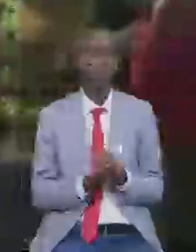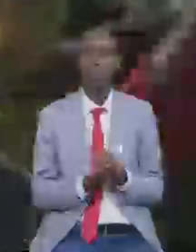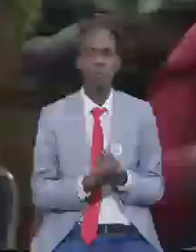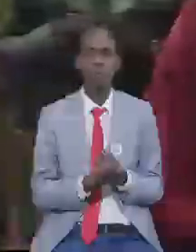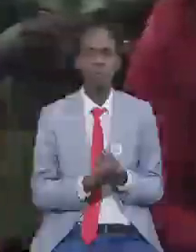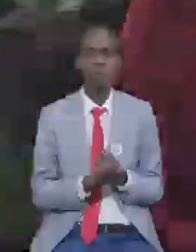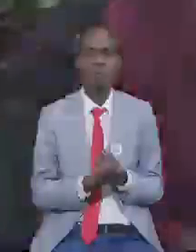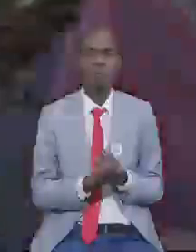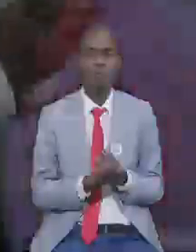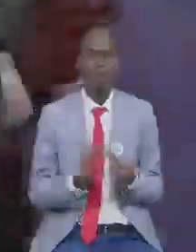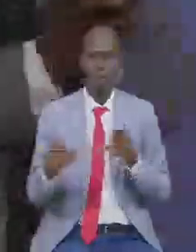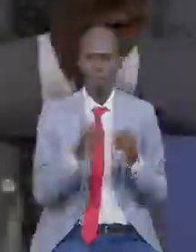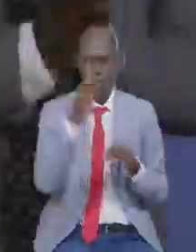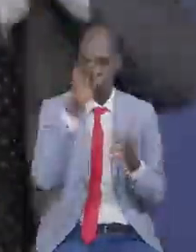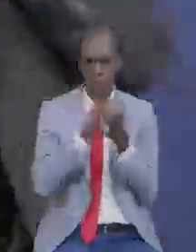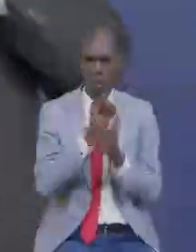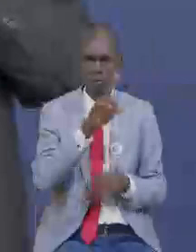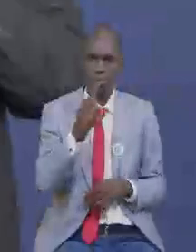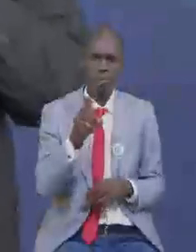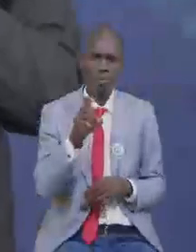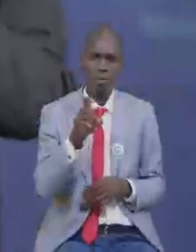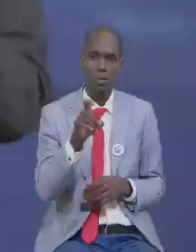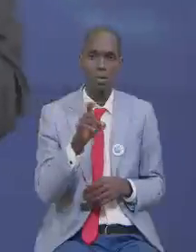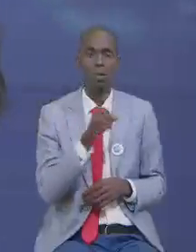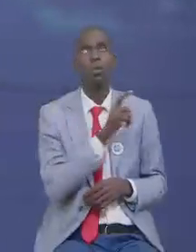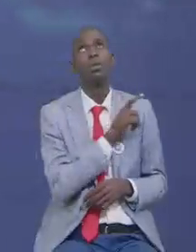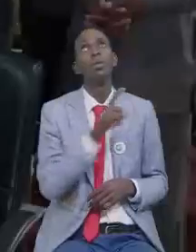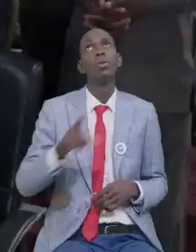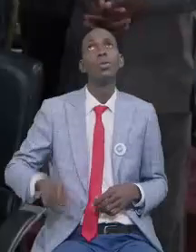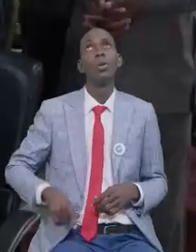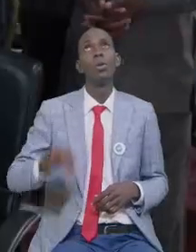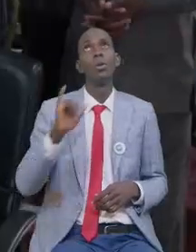Do you believe? Lord, I believe.